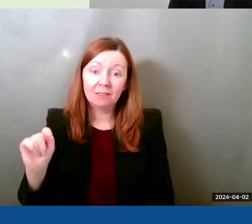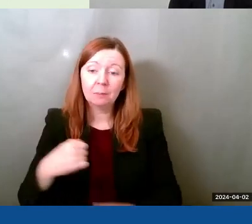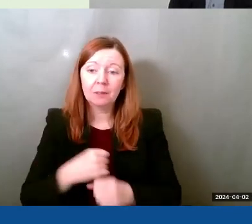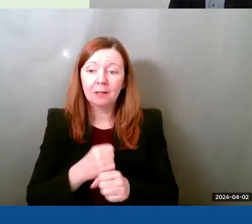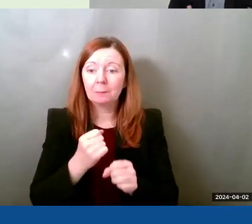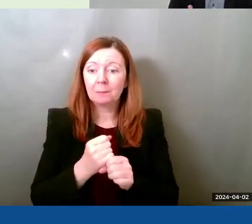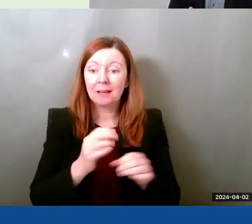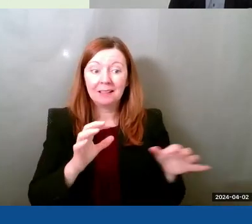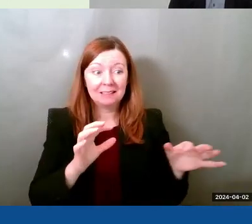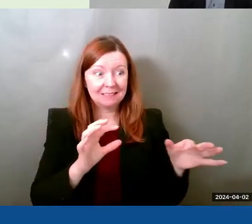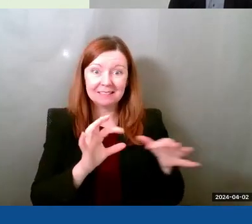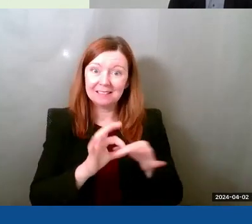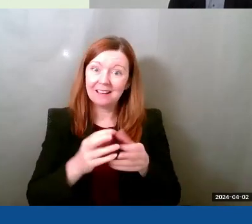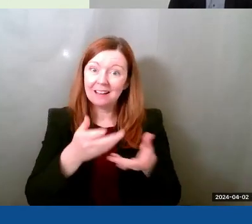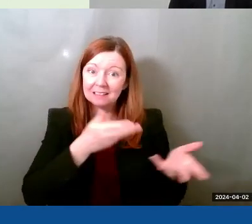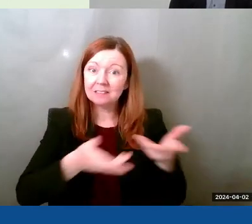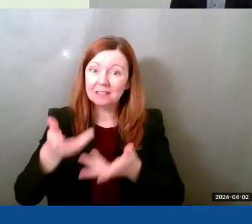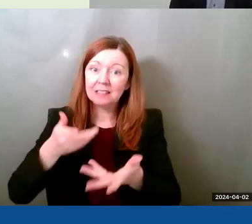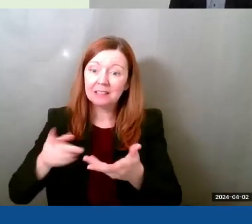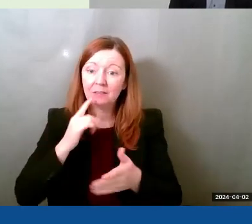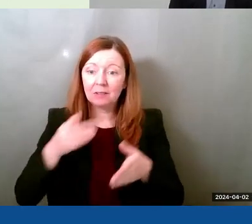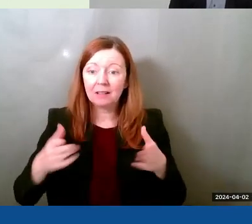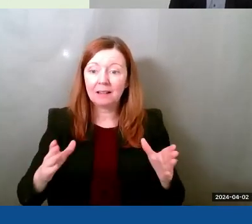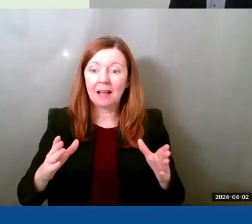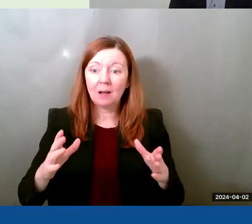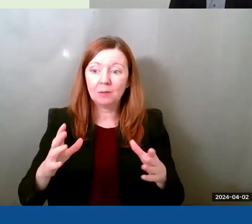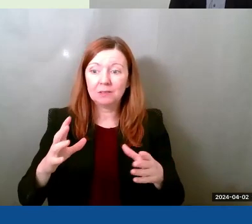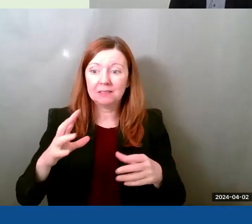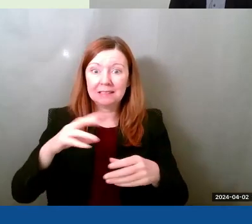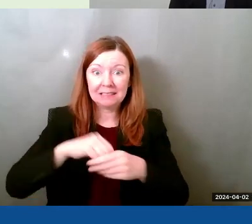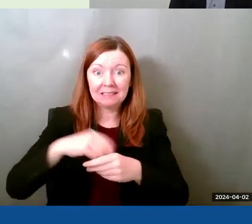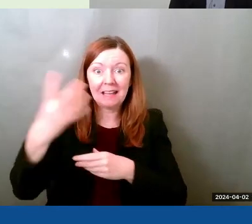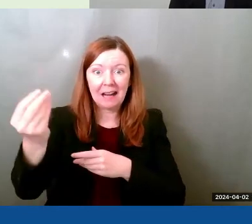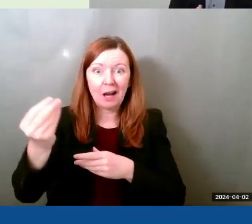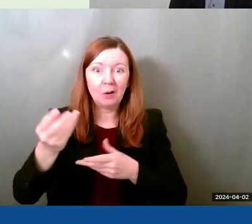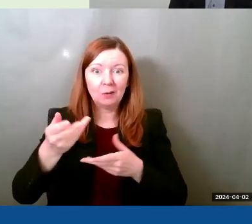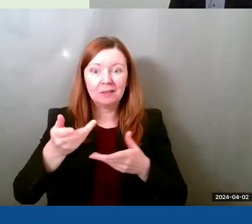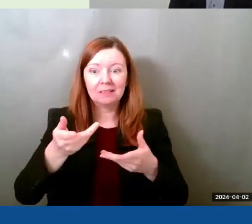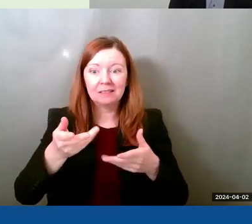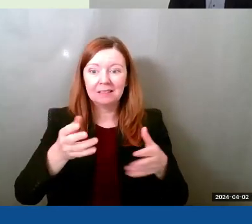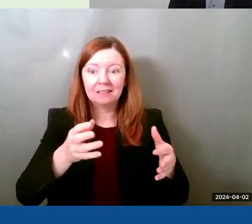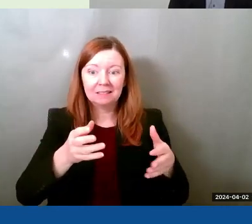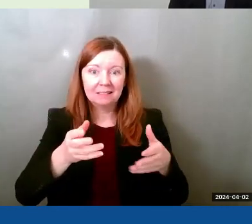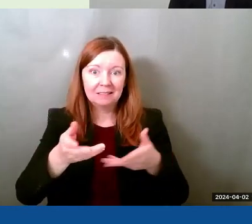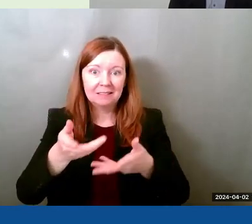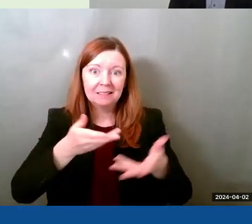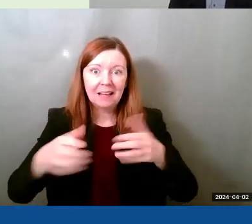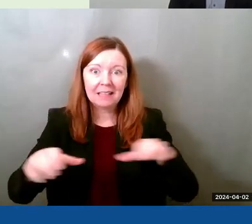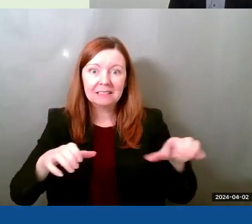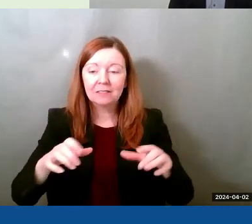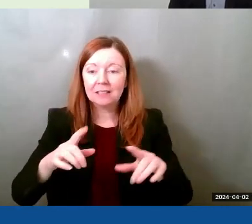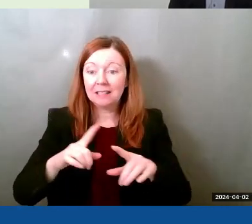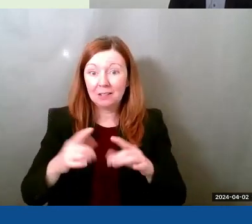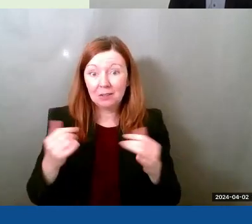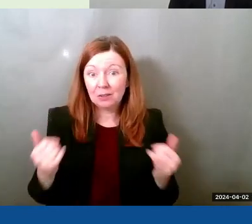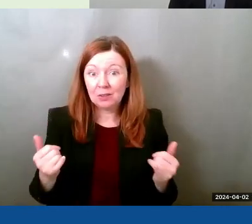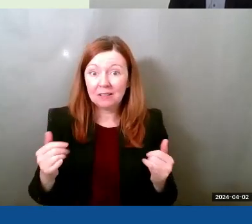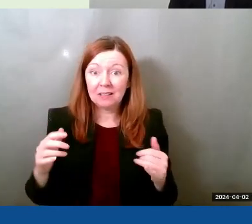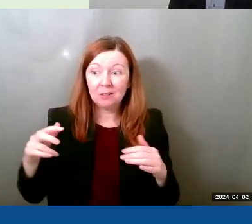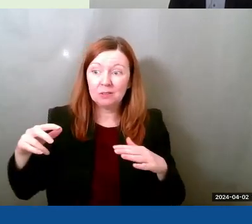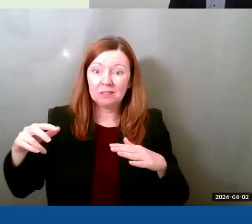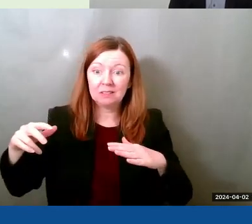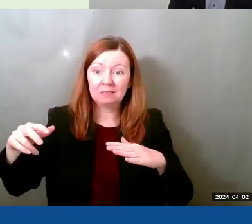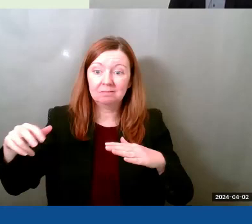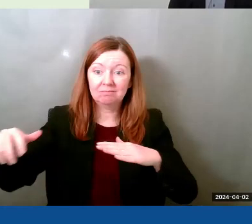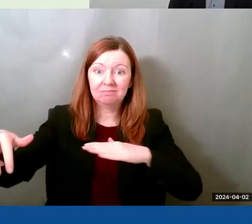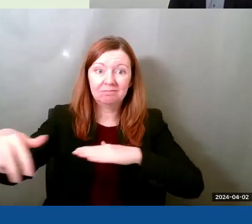a connectivity that really allows some inside out activity, where currently on that site you walk around all aspects of that